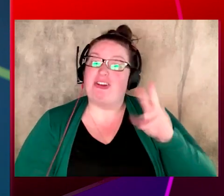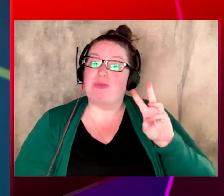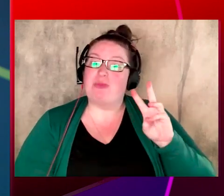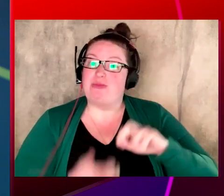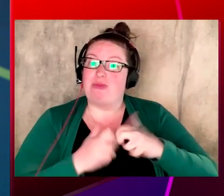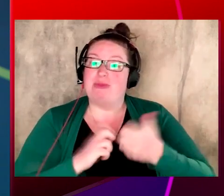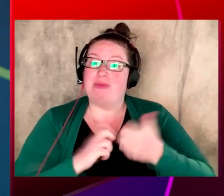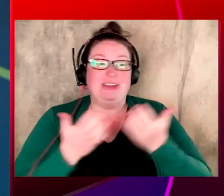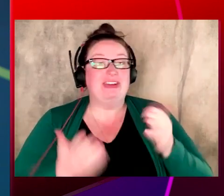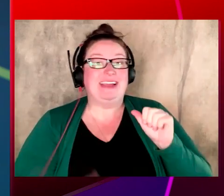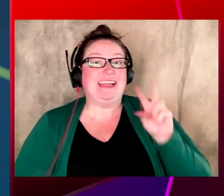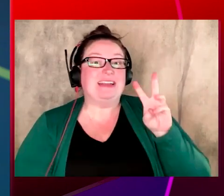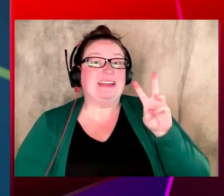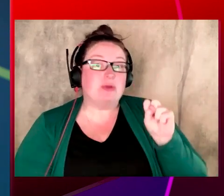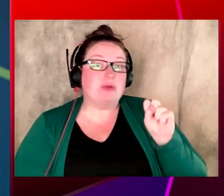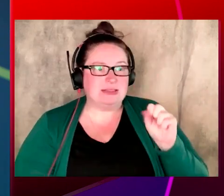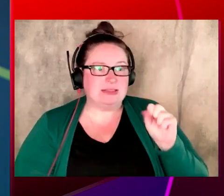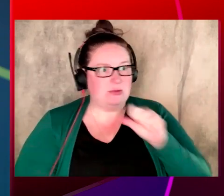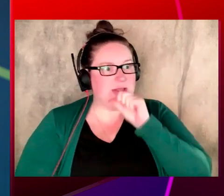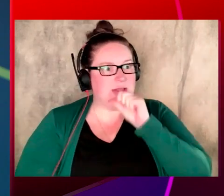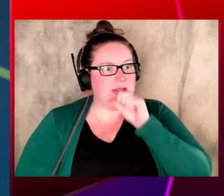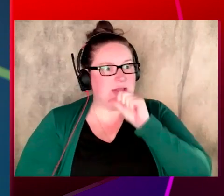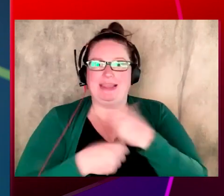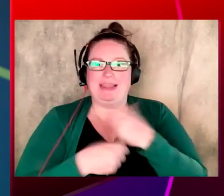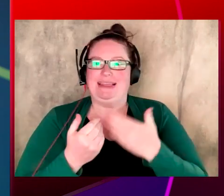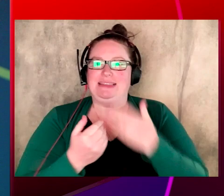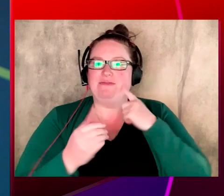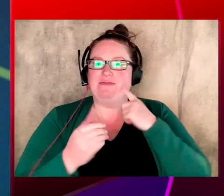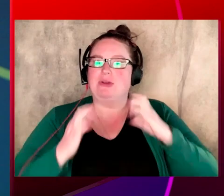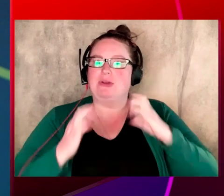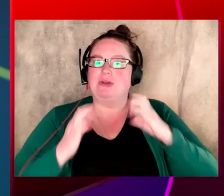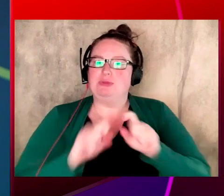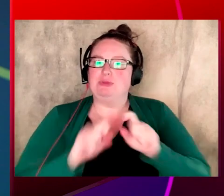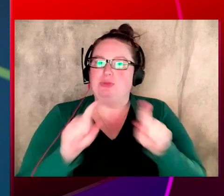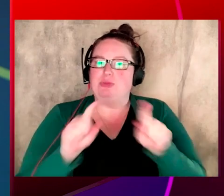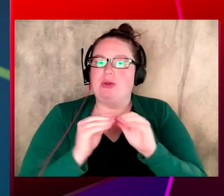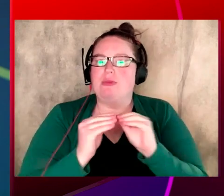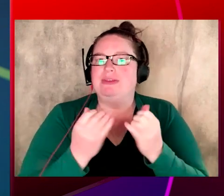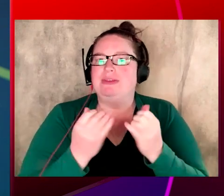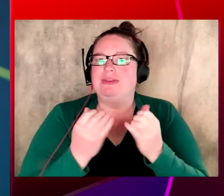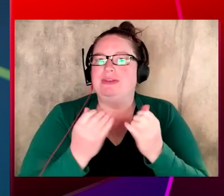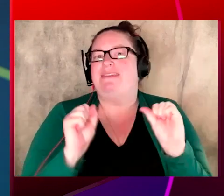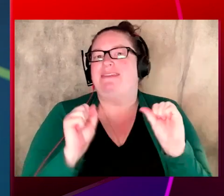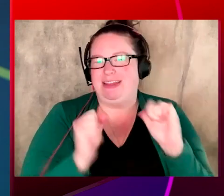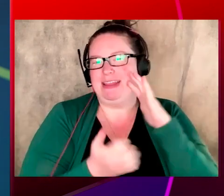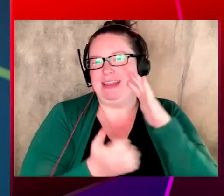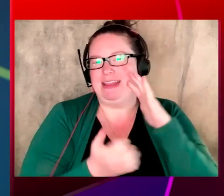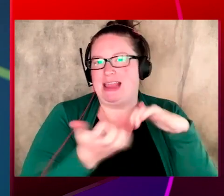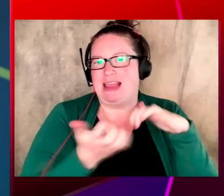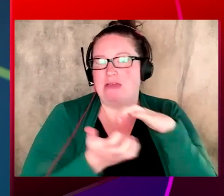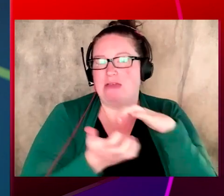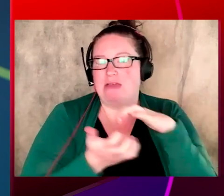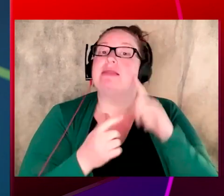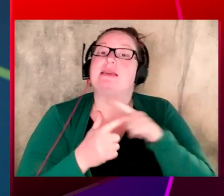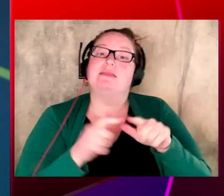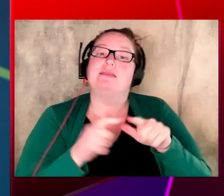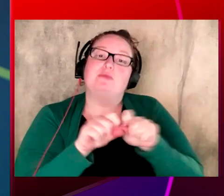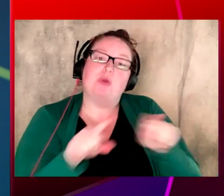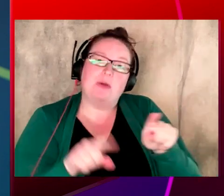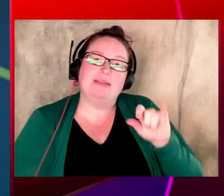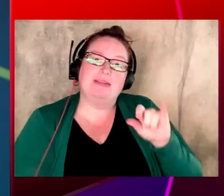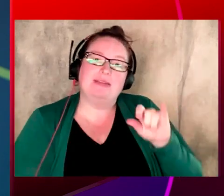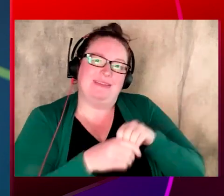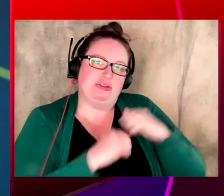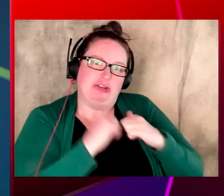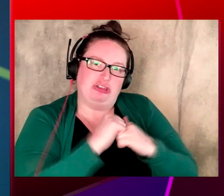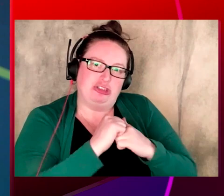AWS, we love to make it easy for customers to deploy safely in the cloud as well than deploy the infrastructure. So they spend less time